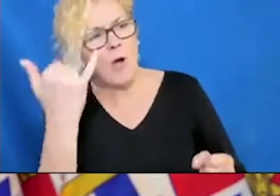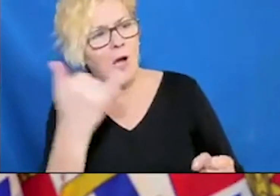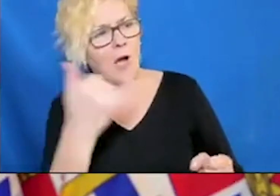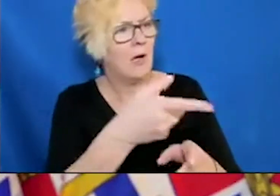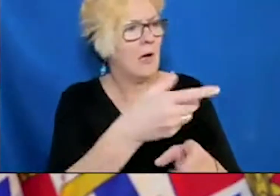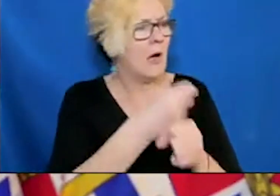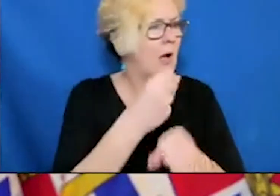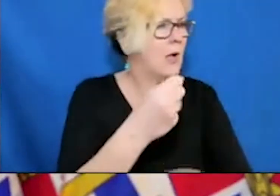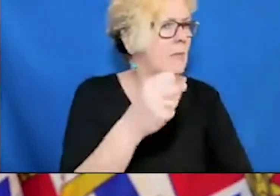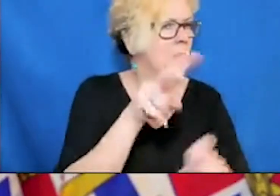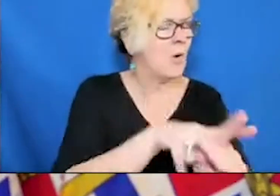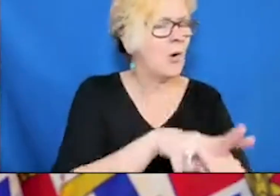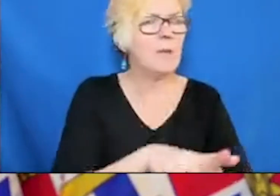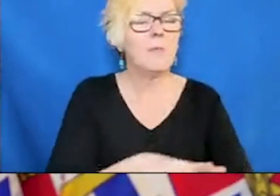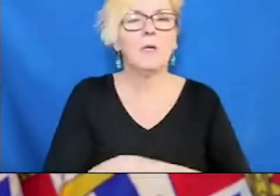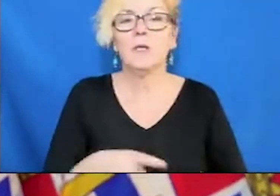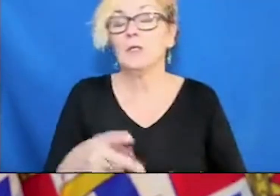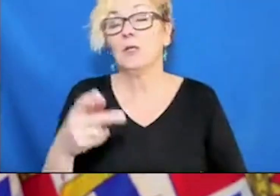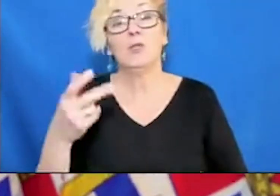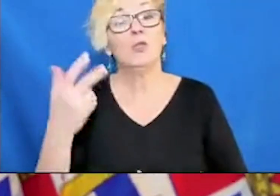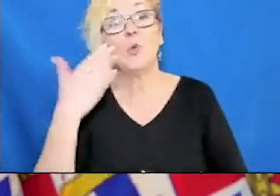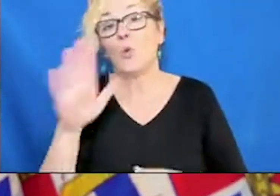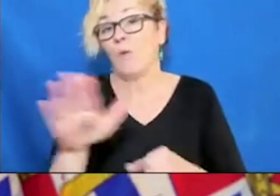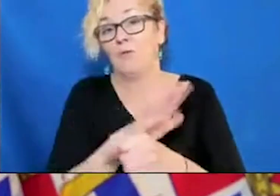been talking about people who are clinically